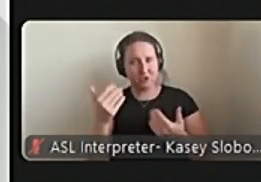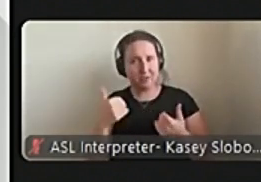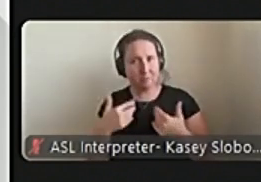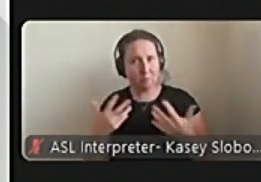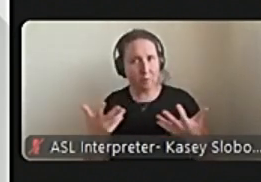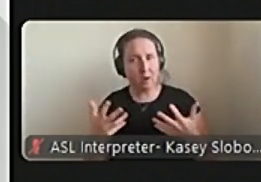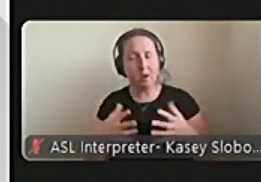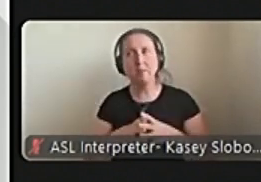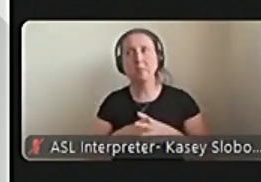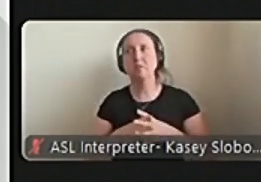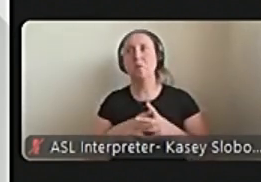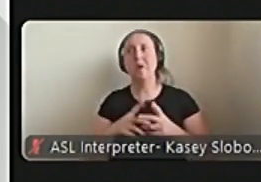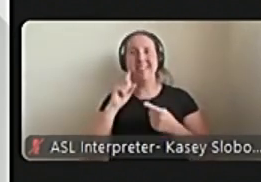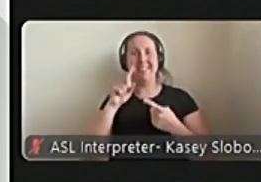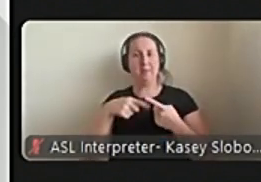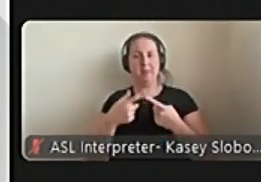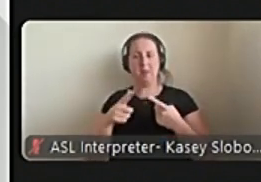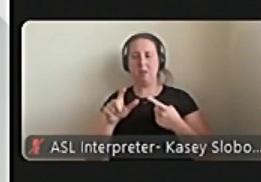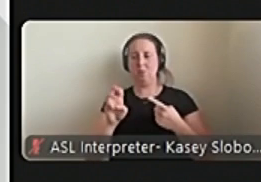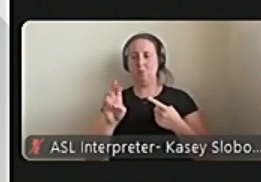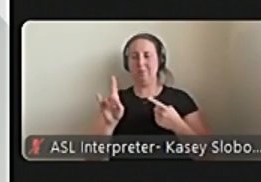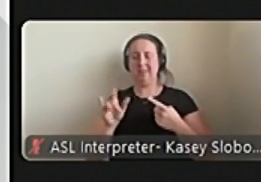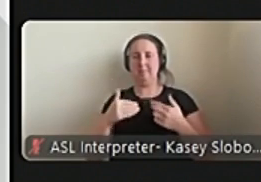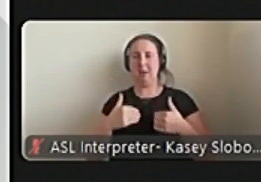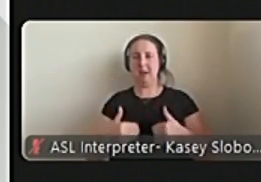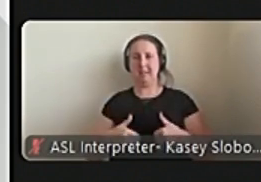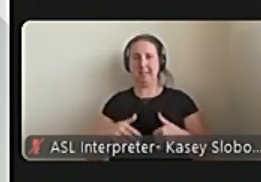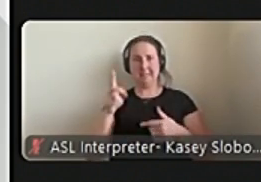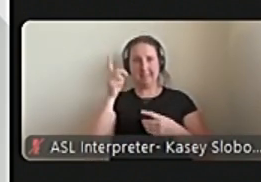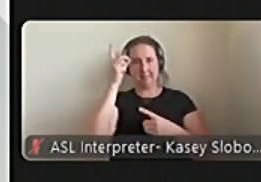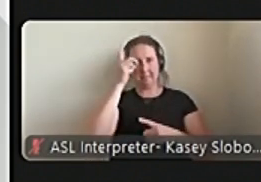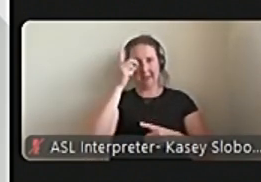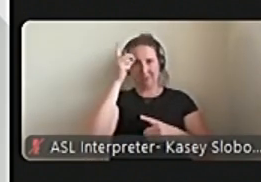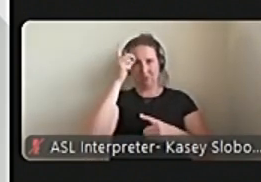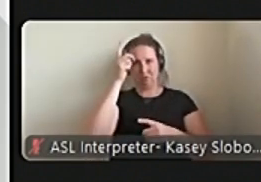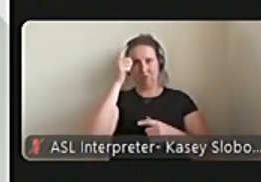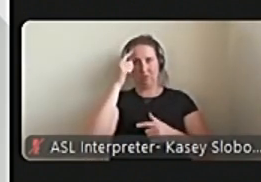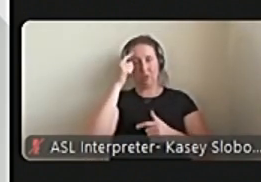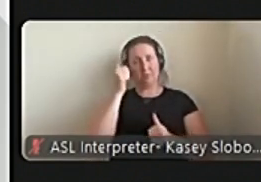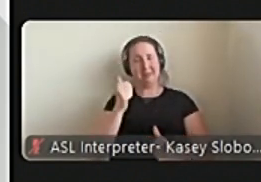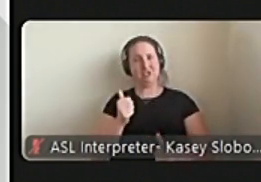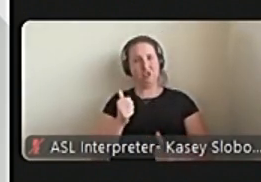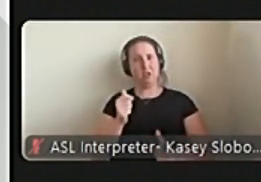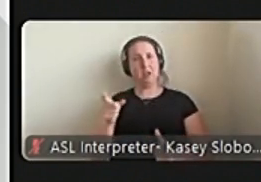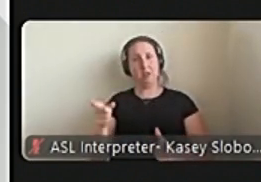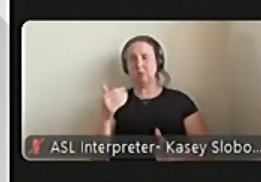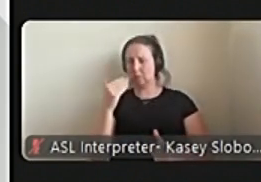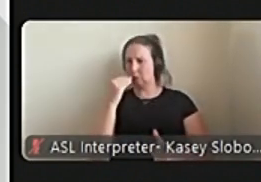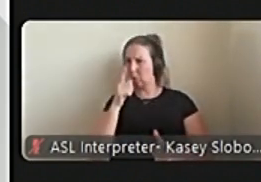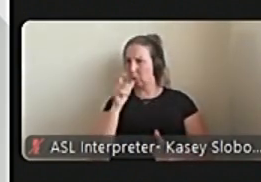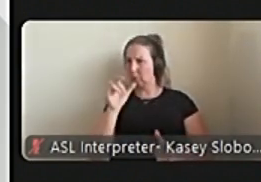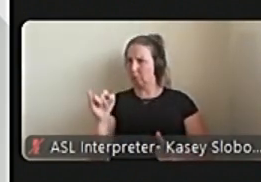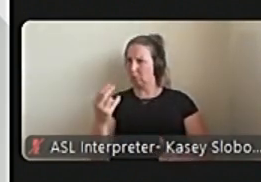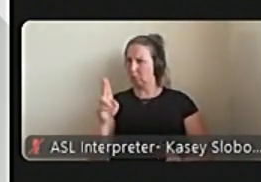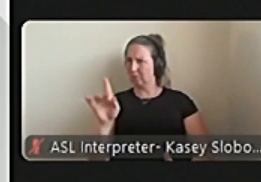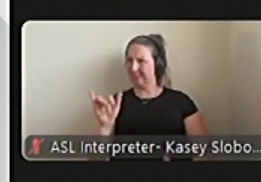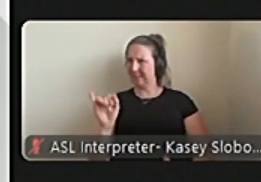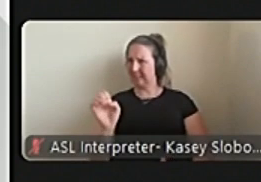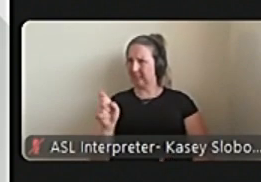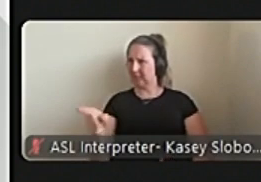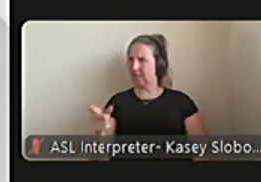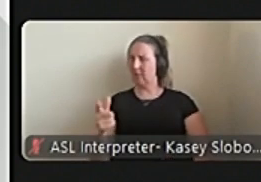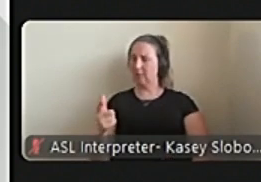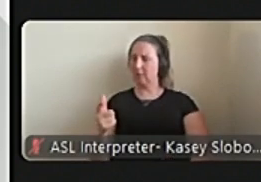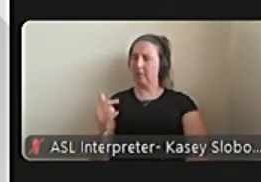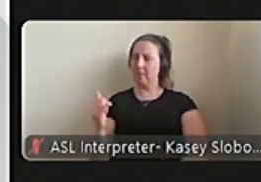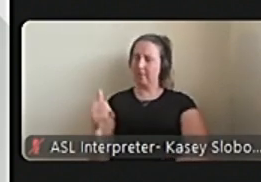body dementia group out of, that's with Julie Pavelka, that group. TAP in, that's Zoom as well. Yeah.